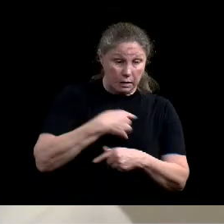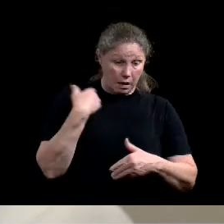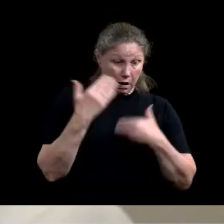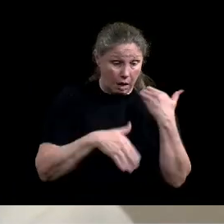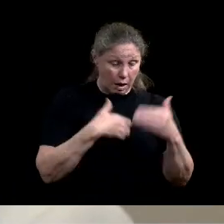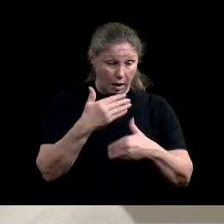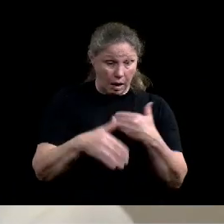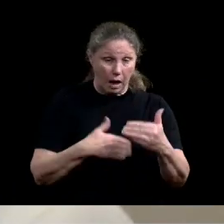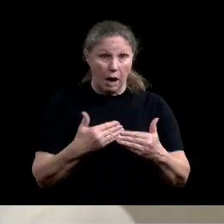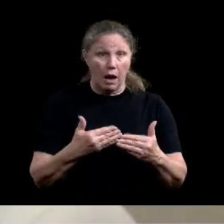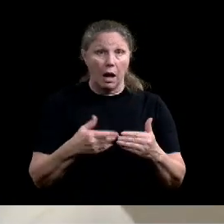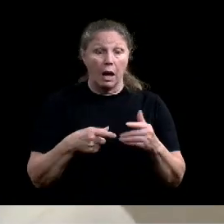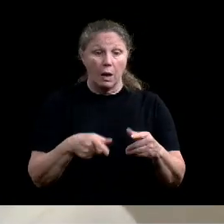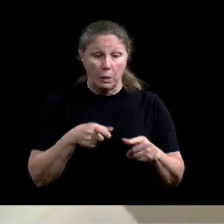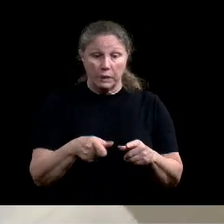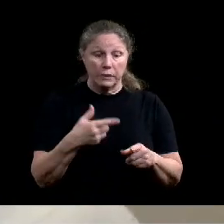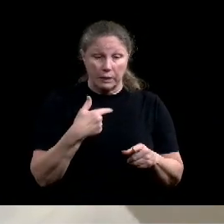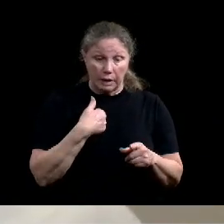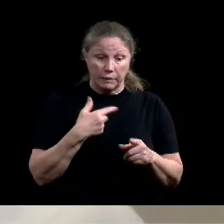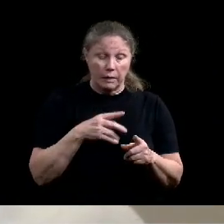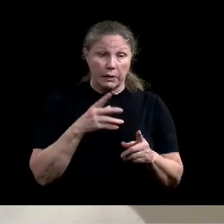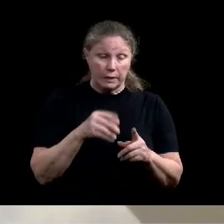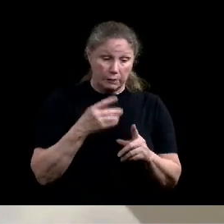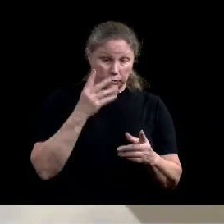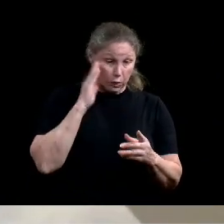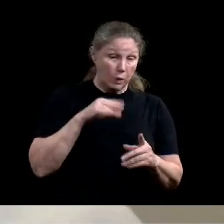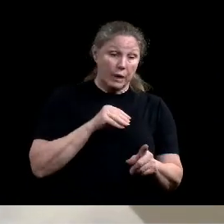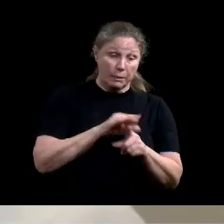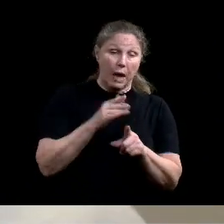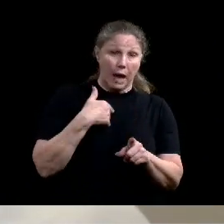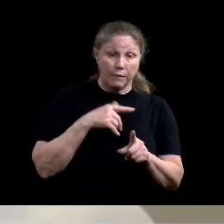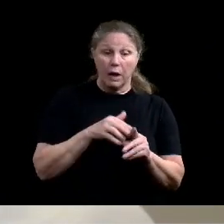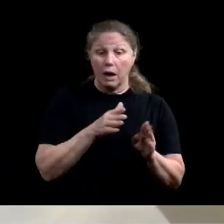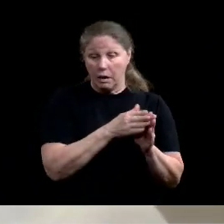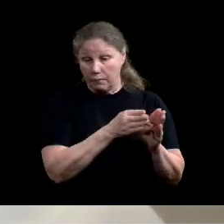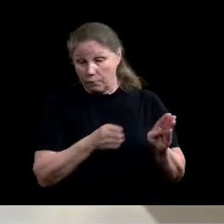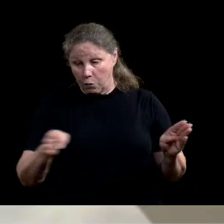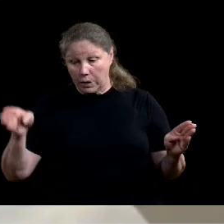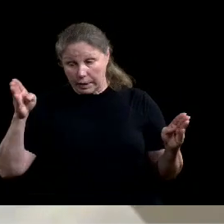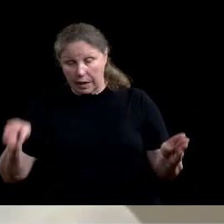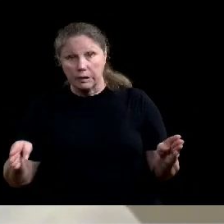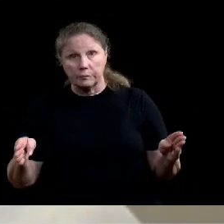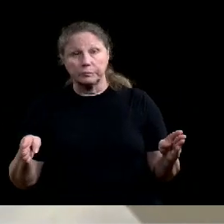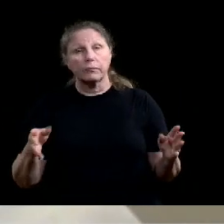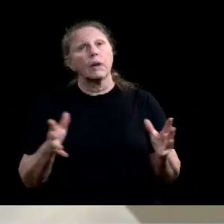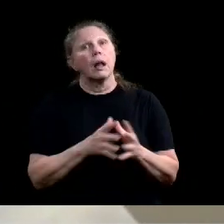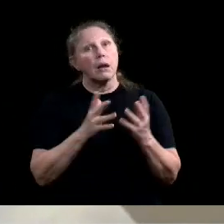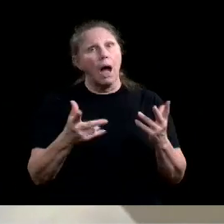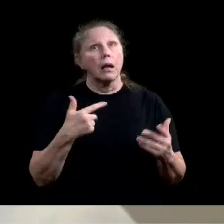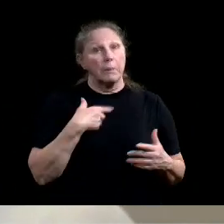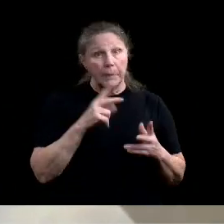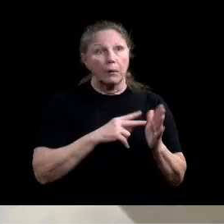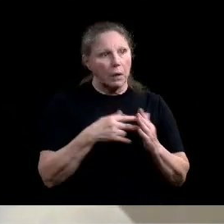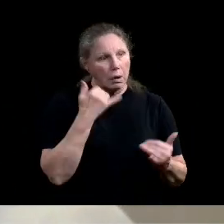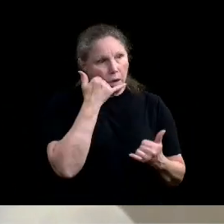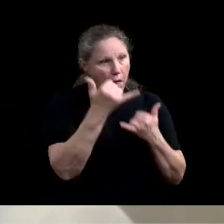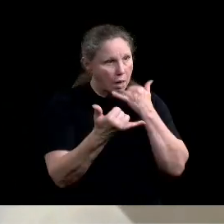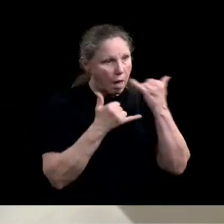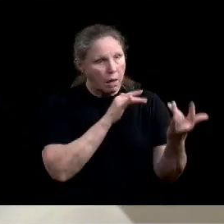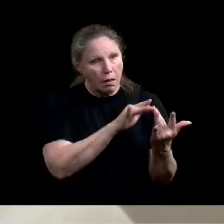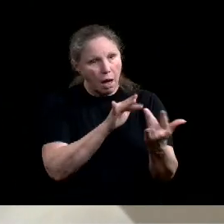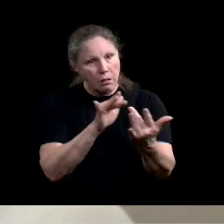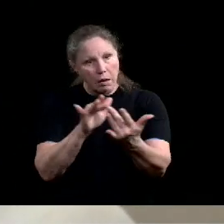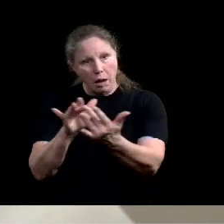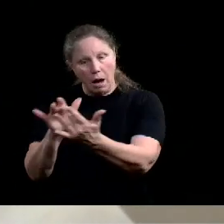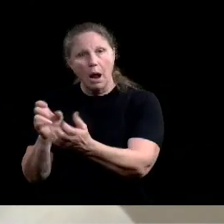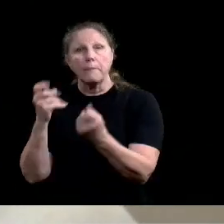confirmed case. So that's a lot of phone calls and a lot of checking in on on people, but I wanted to share the good work that our